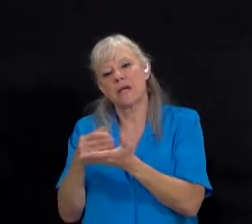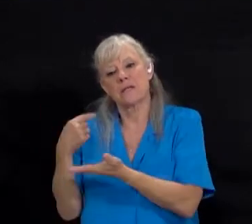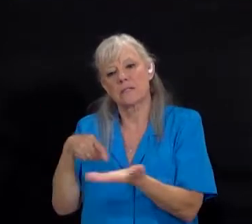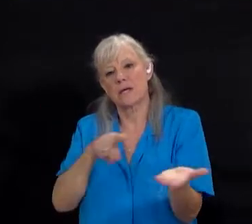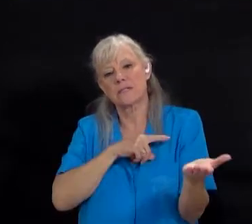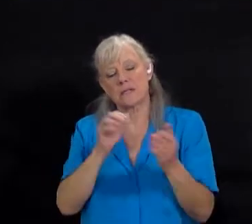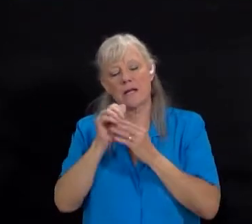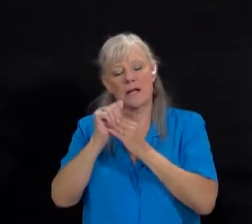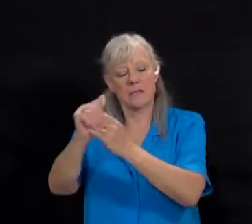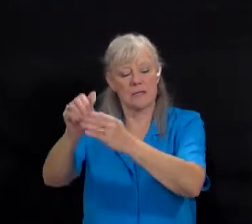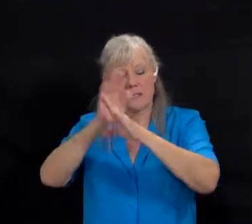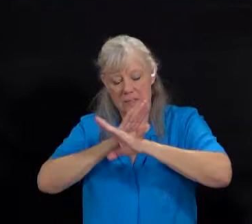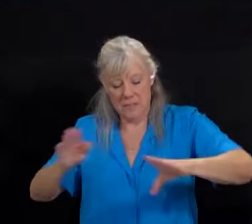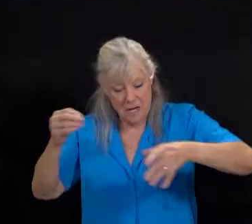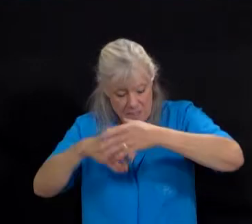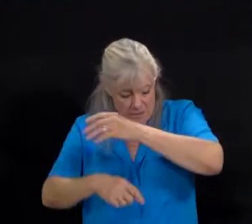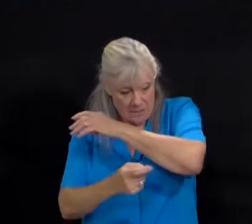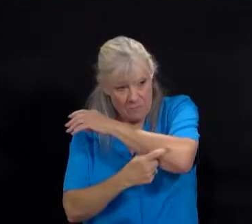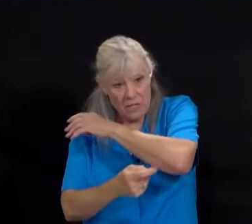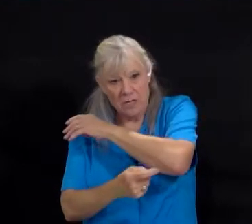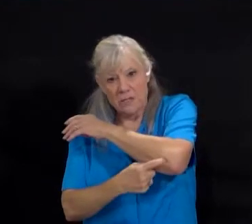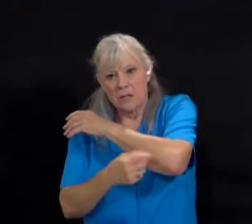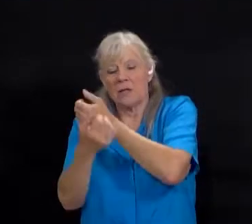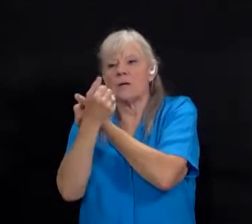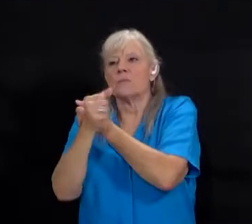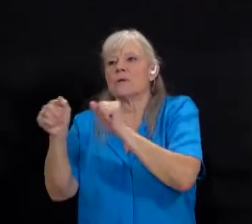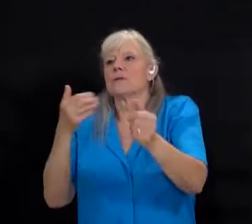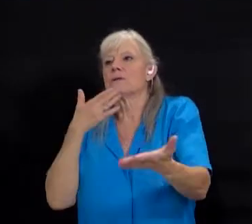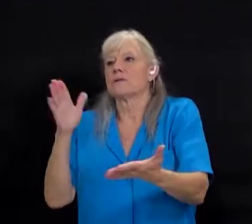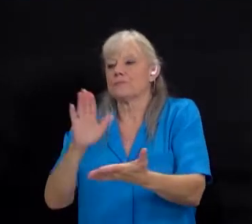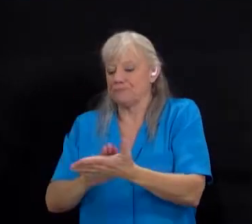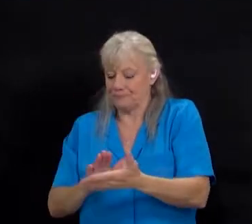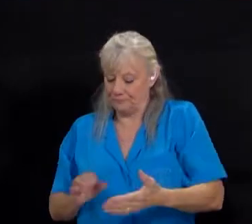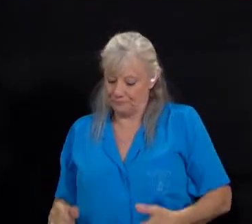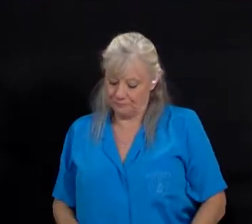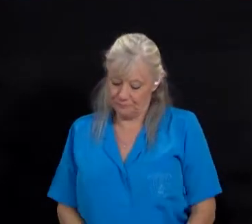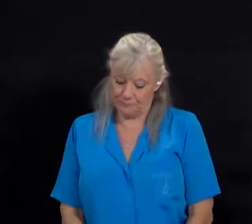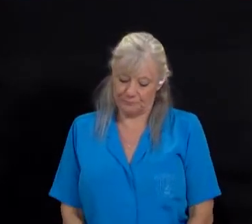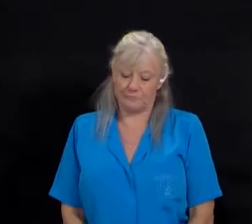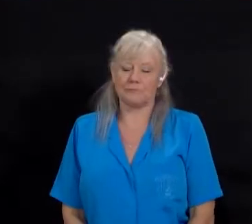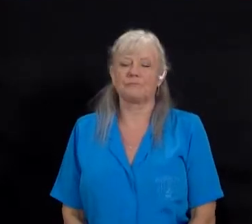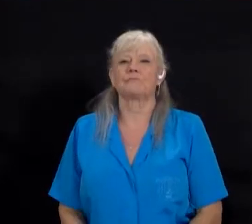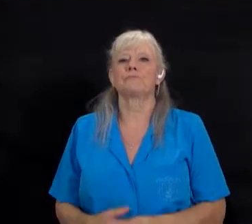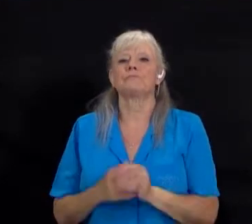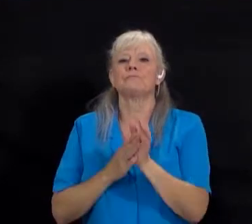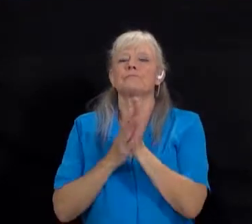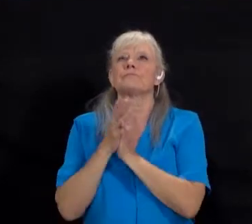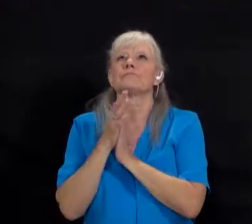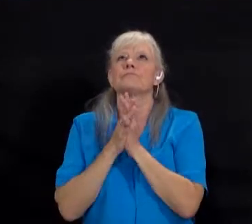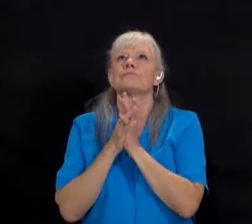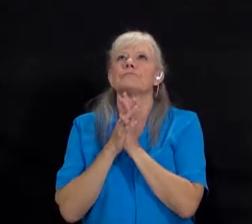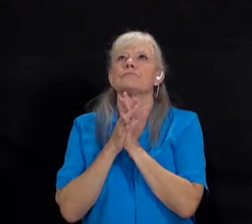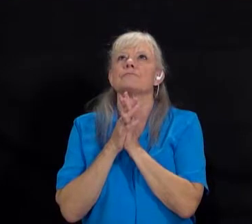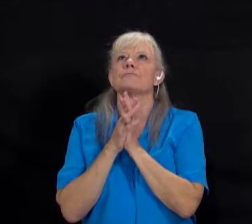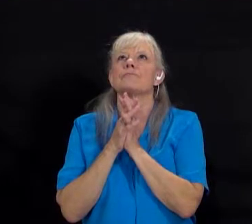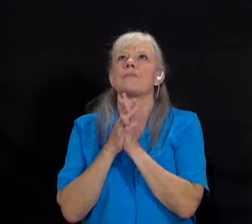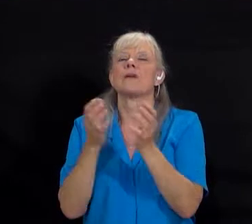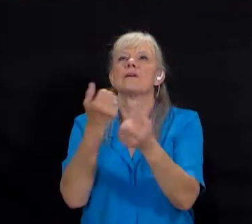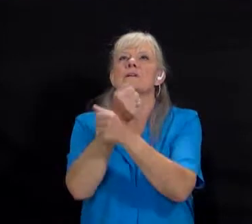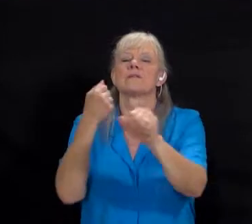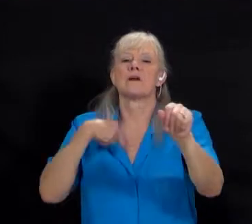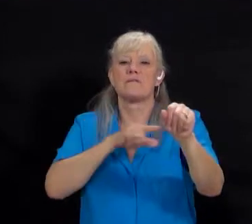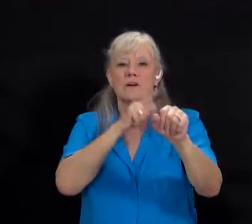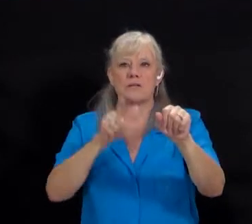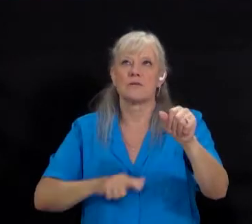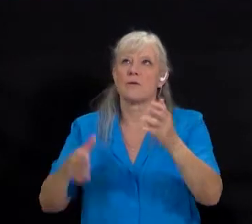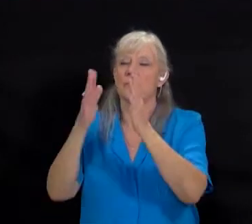us. And lead us not into temptation, but deliver us from evil. Deliver us, Lord, we pray,